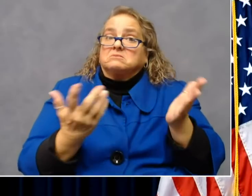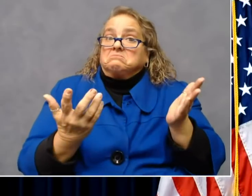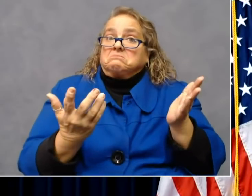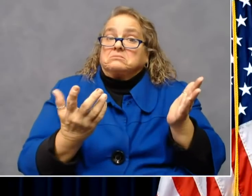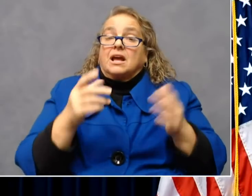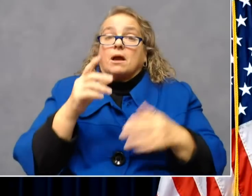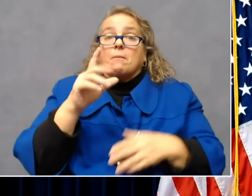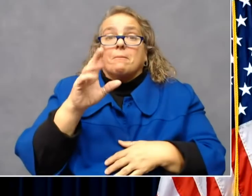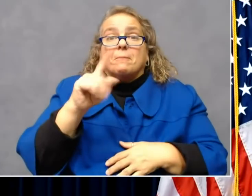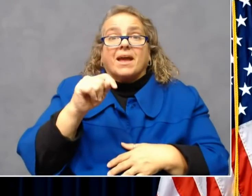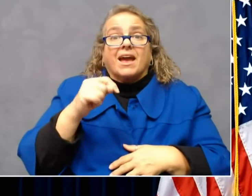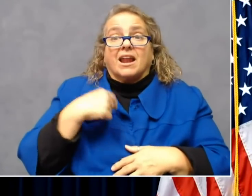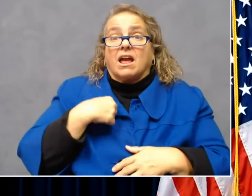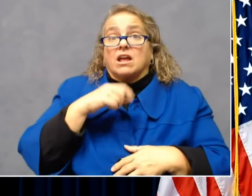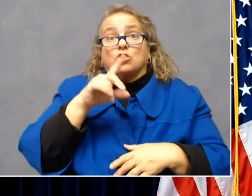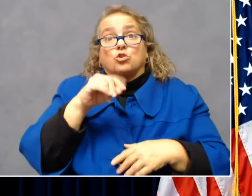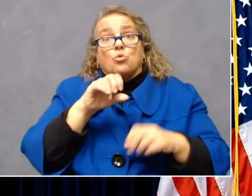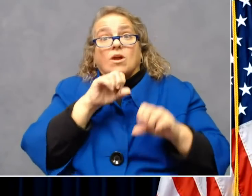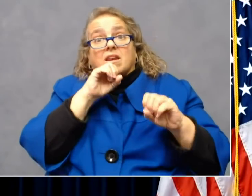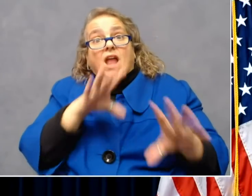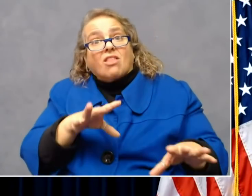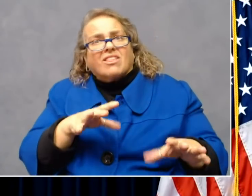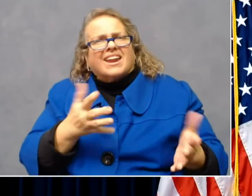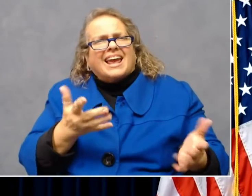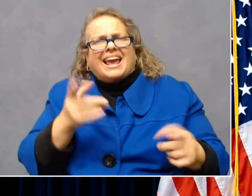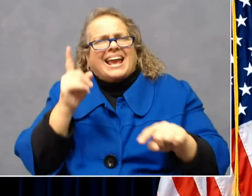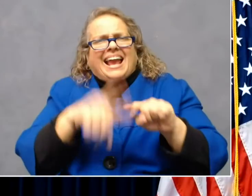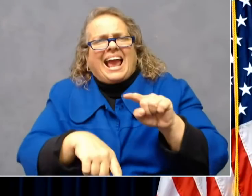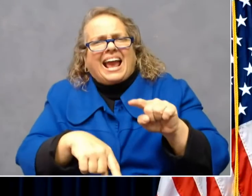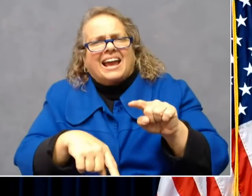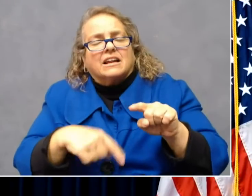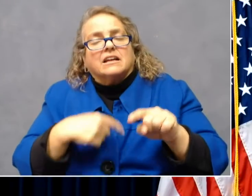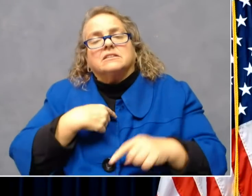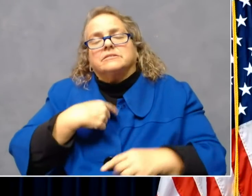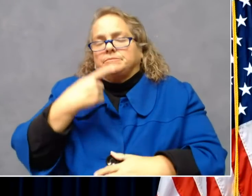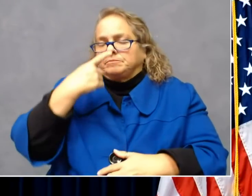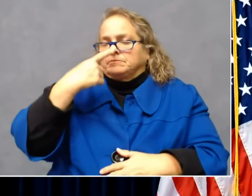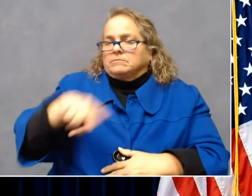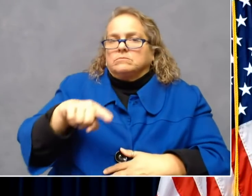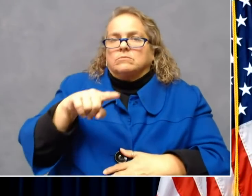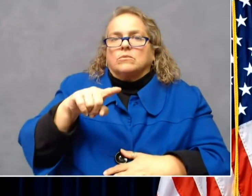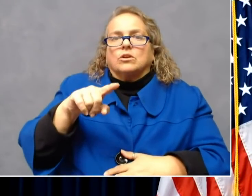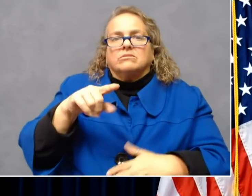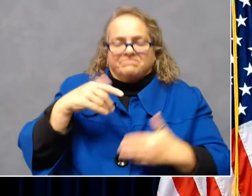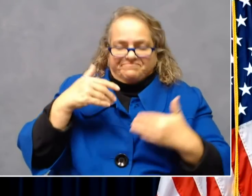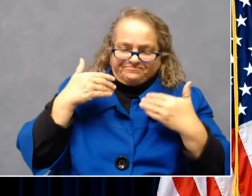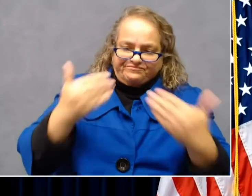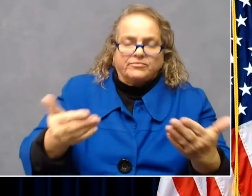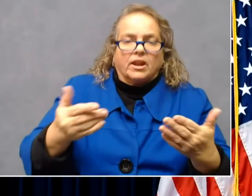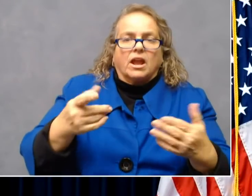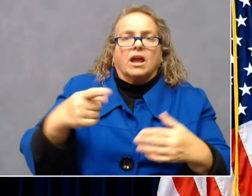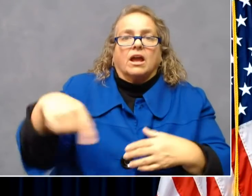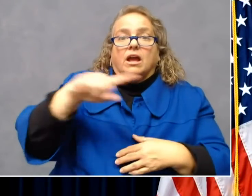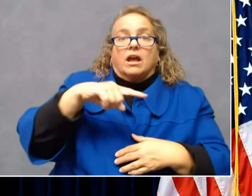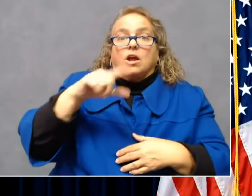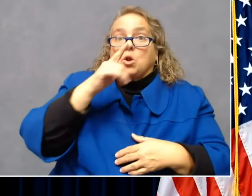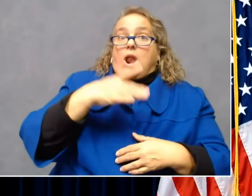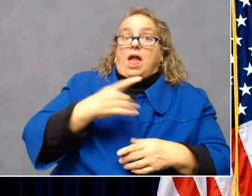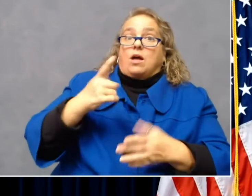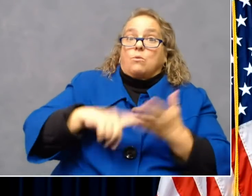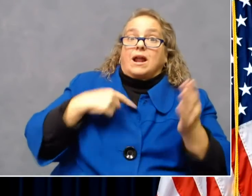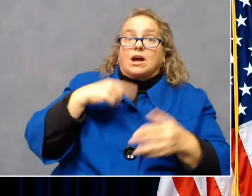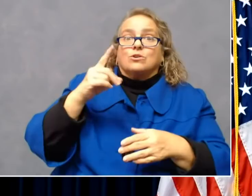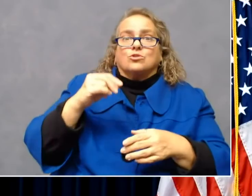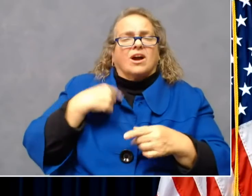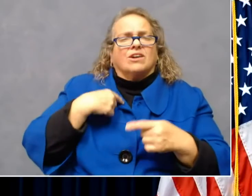unpopular if it saves the lives of those around us. And when you look at those